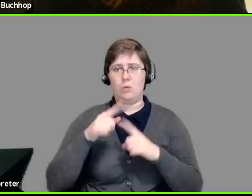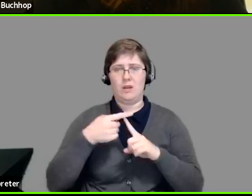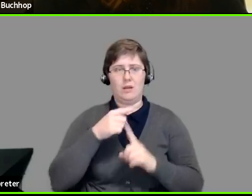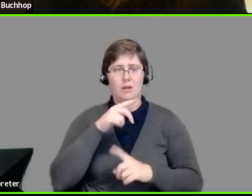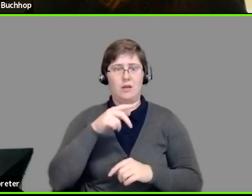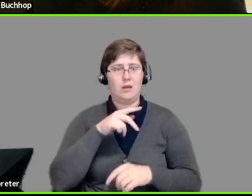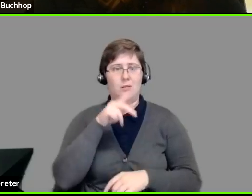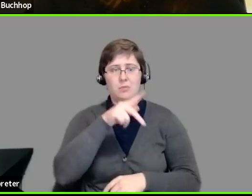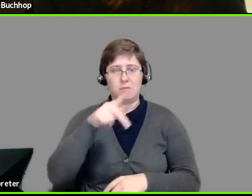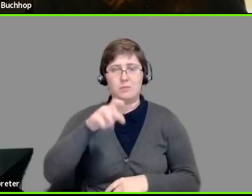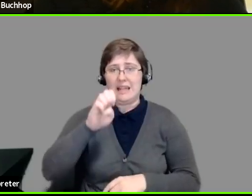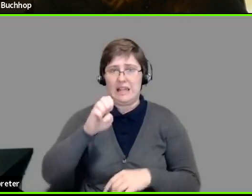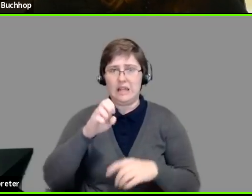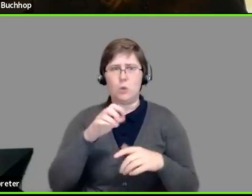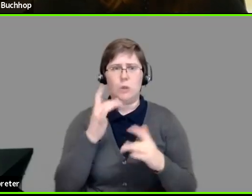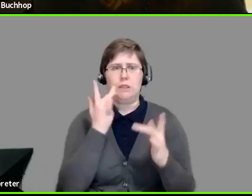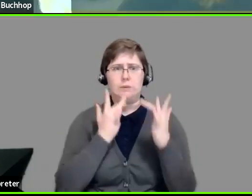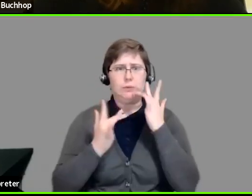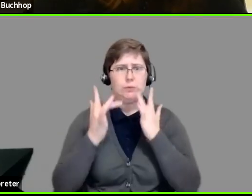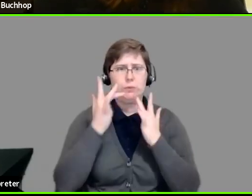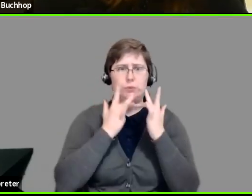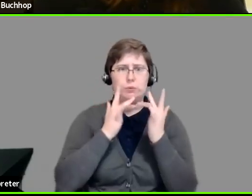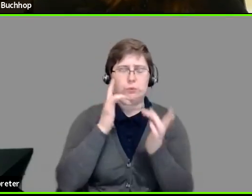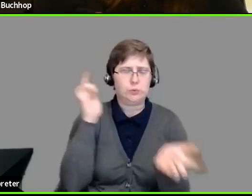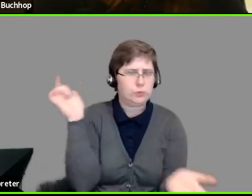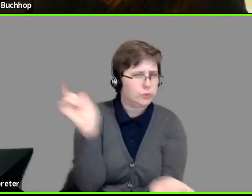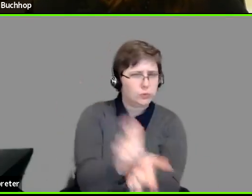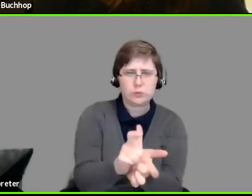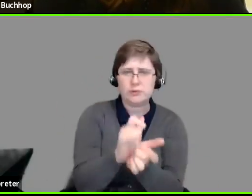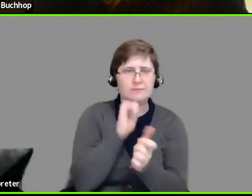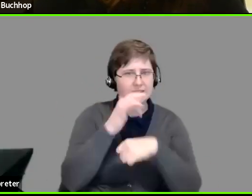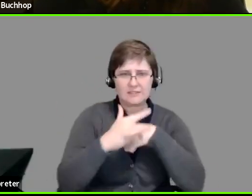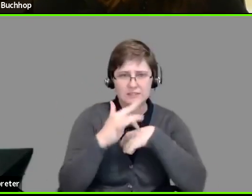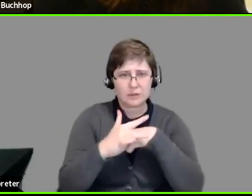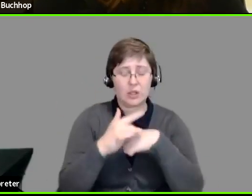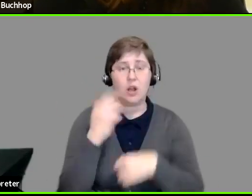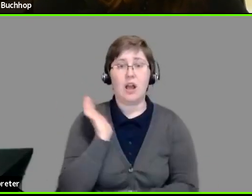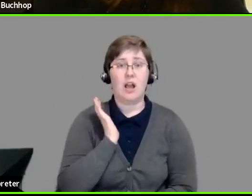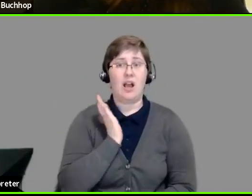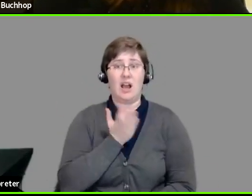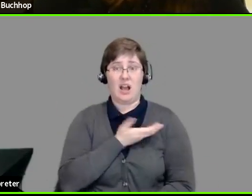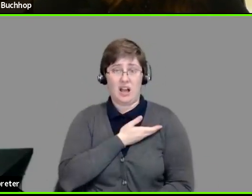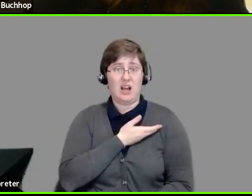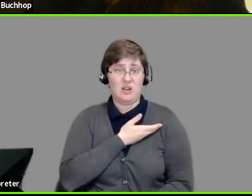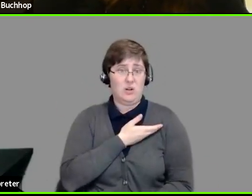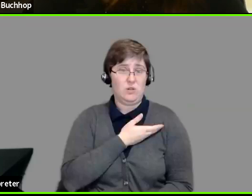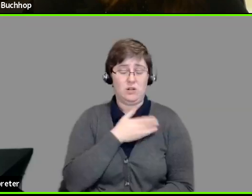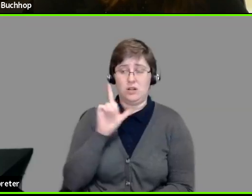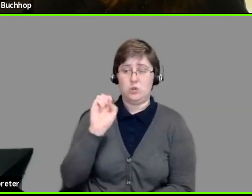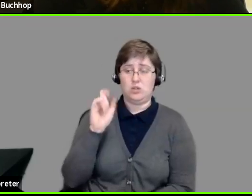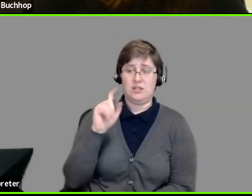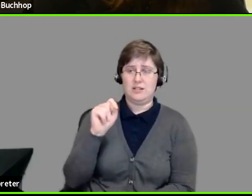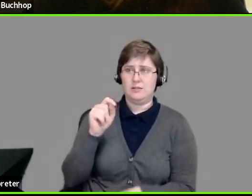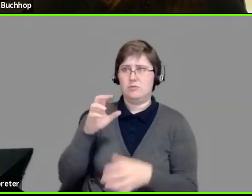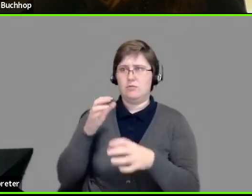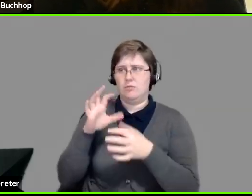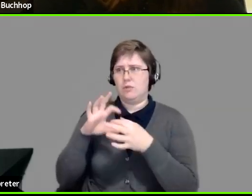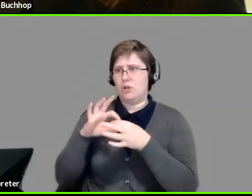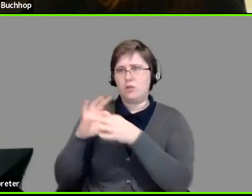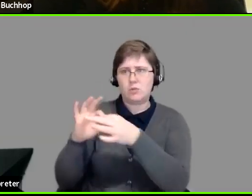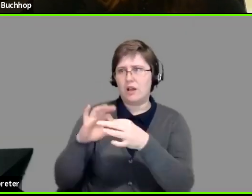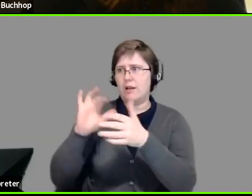protective equipment was at its height, the EOC's logistics section coordinated receipt